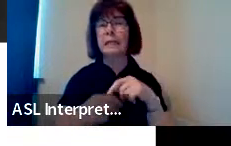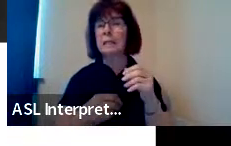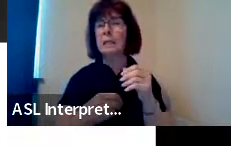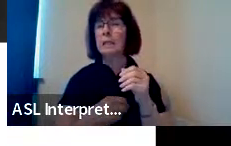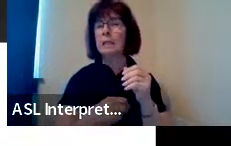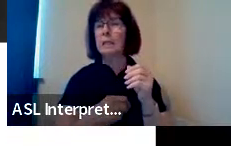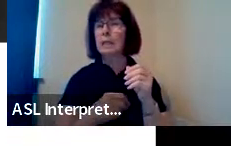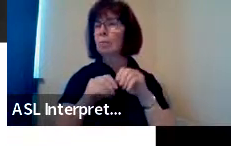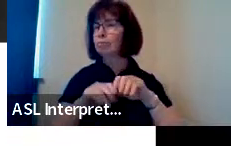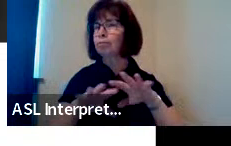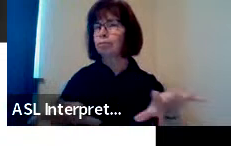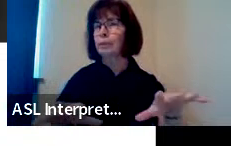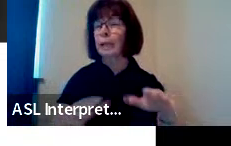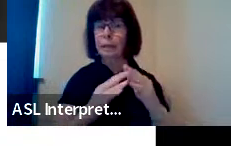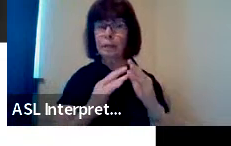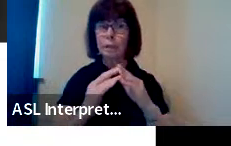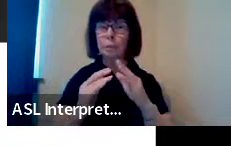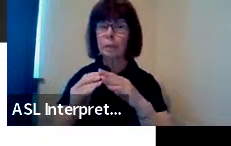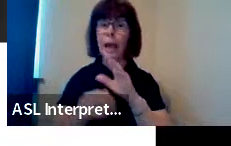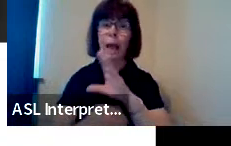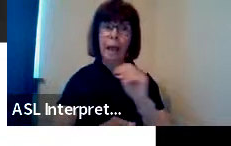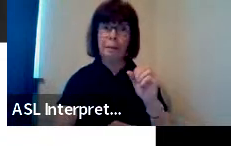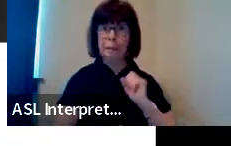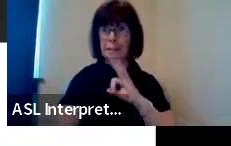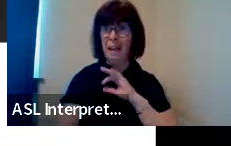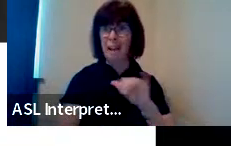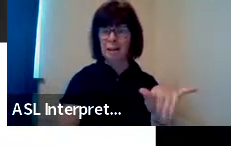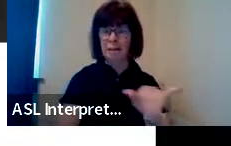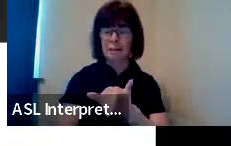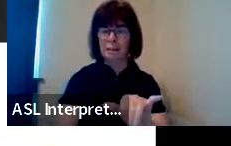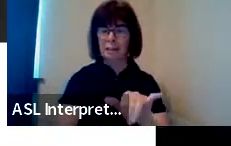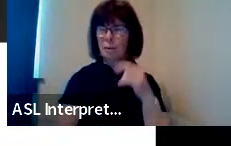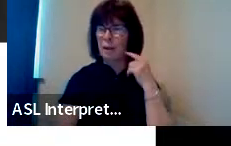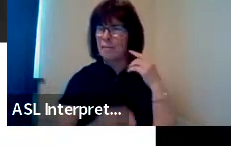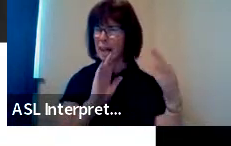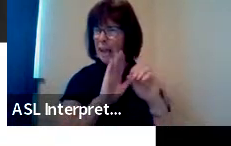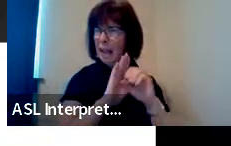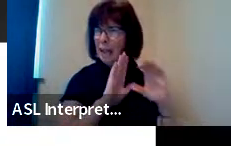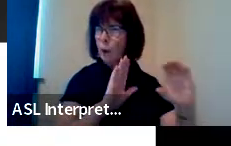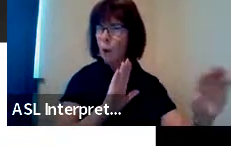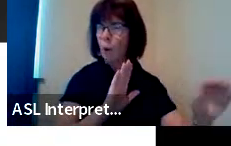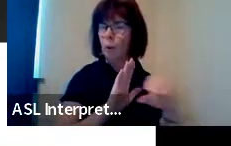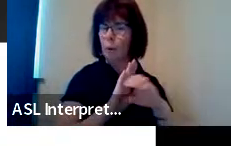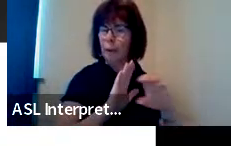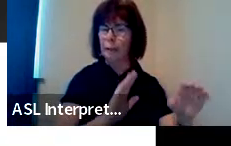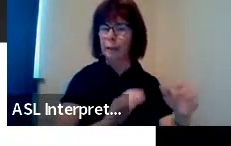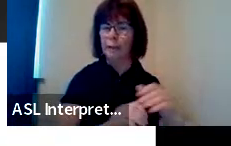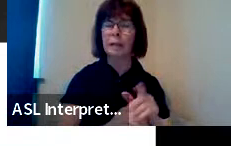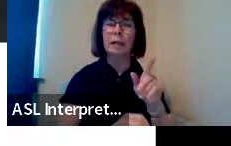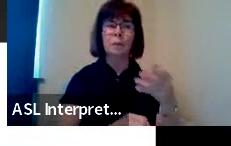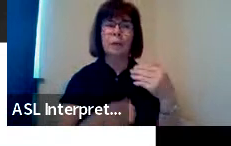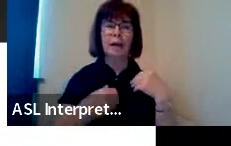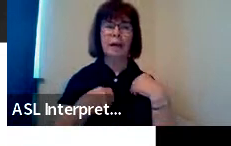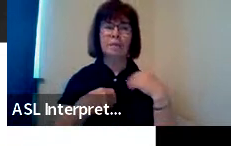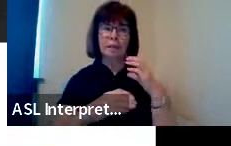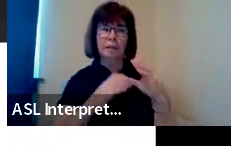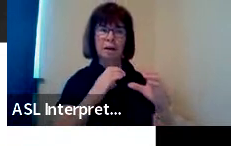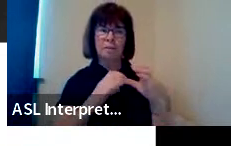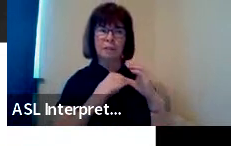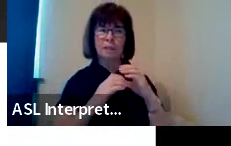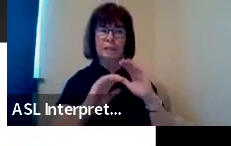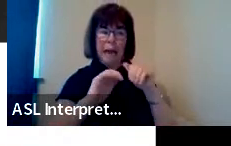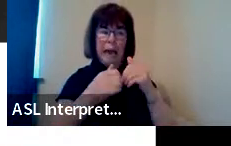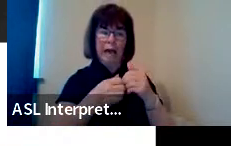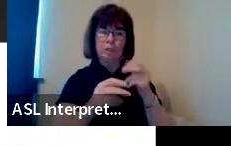just the community, but our staff as well. And so hopefully that they're able to have a conversation around how to keep our